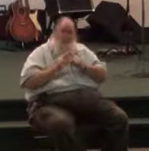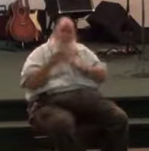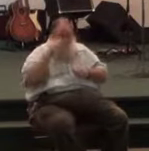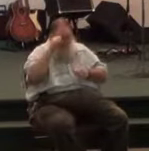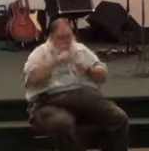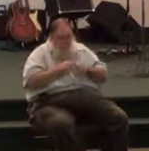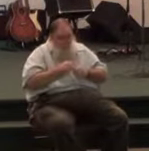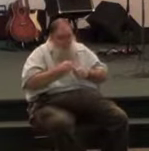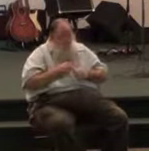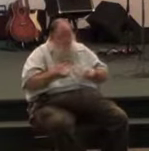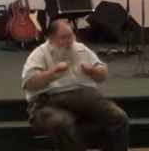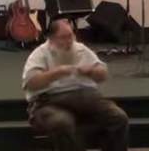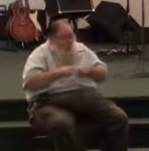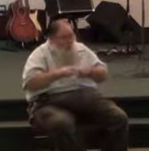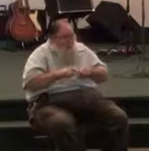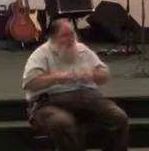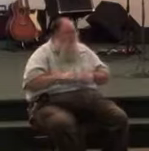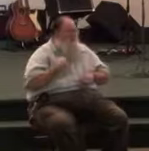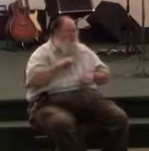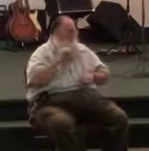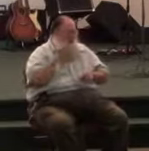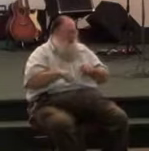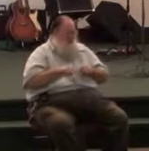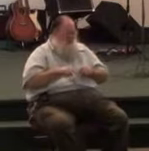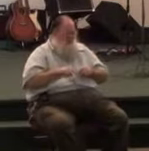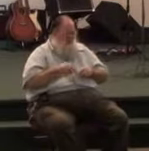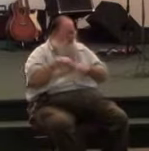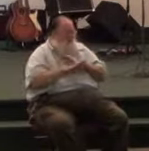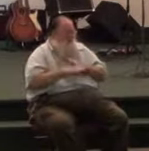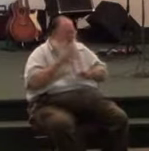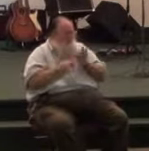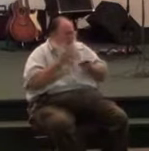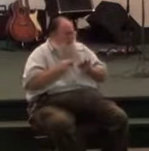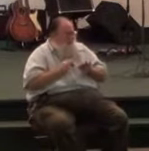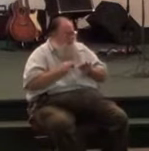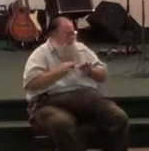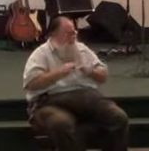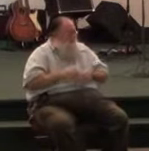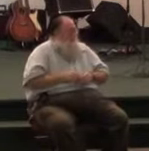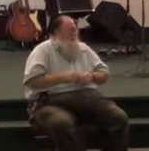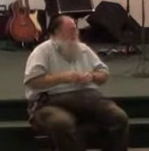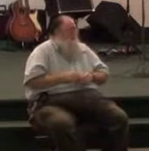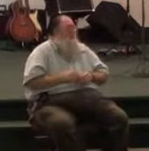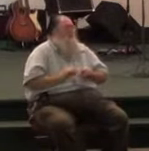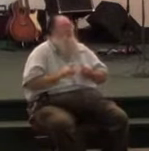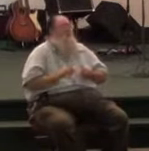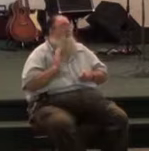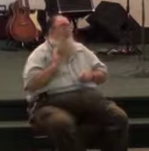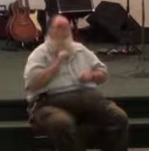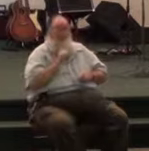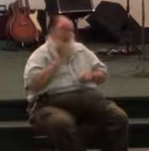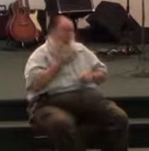We can't get in that judgmental spirit business. It's not ours to get into. But we do have to set people